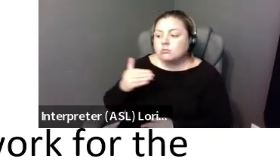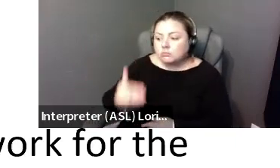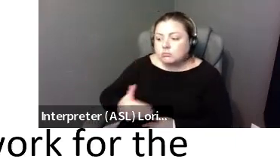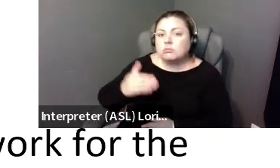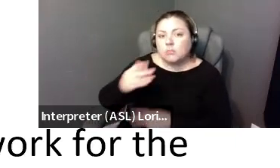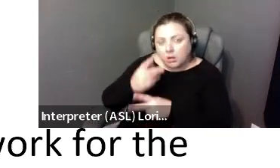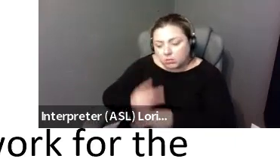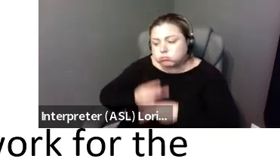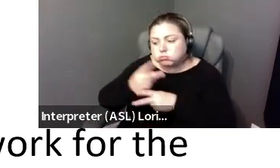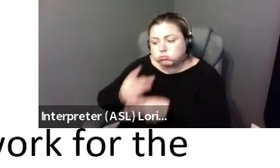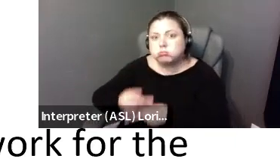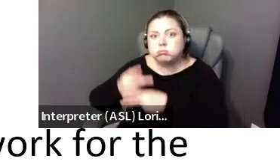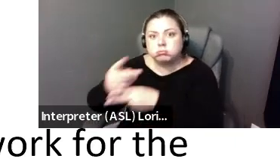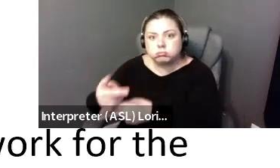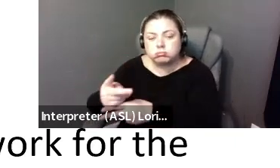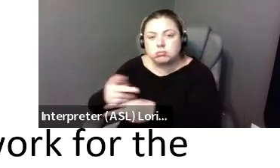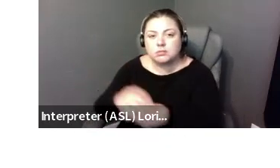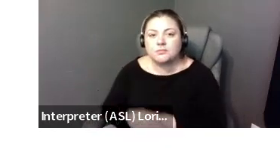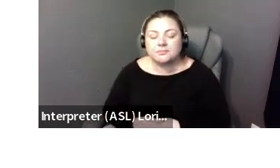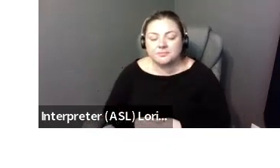all mean? Melissa, next slide.